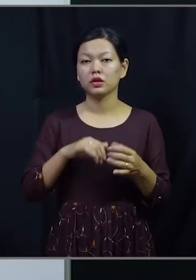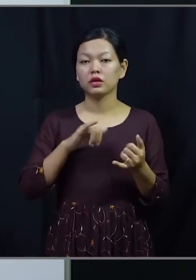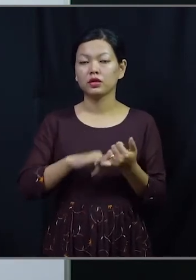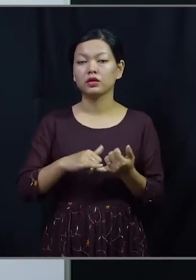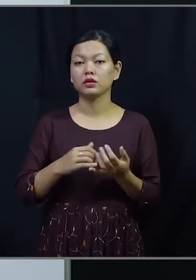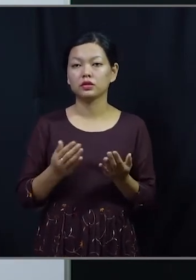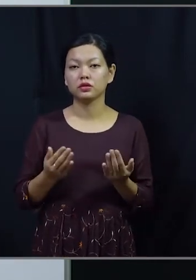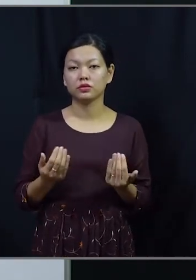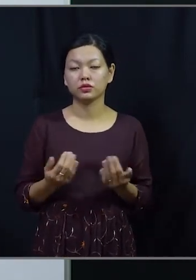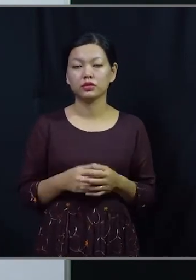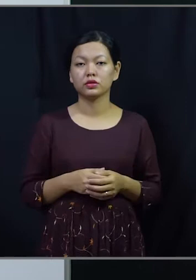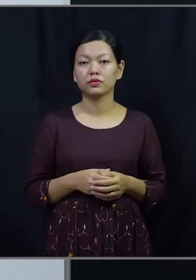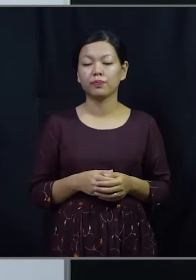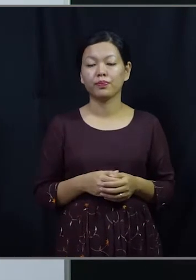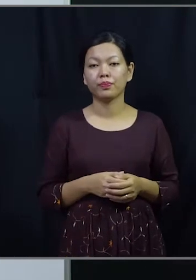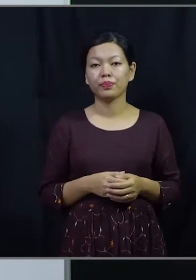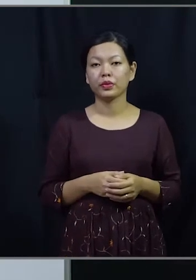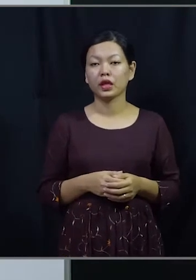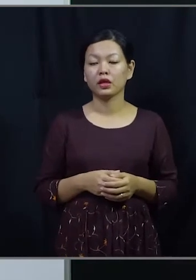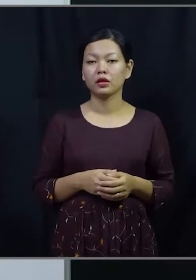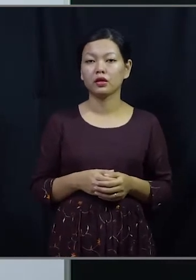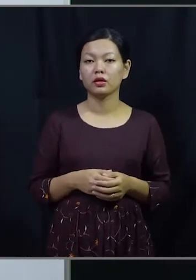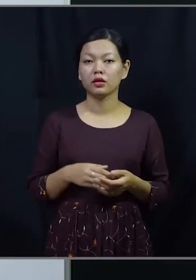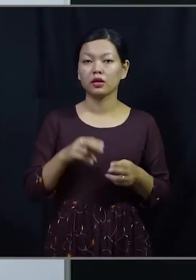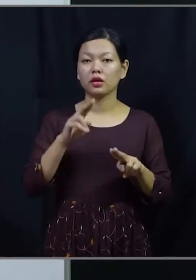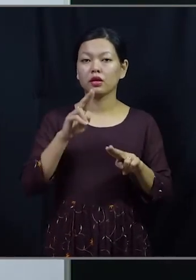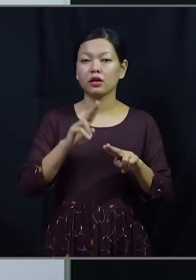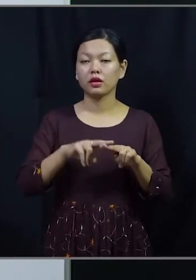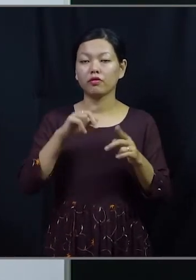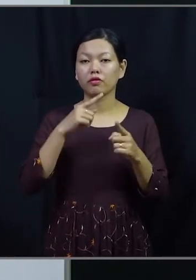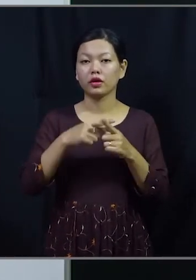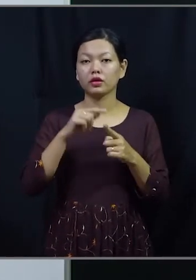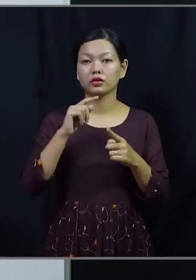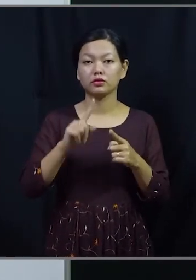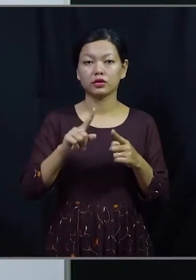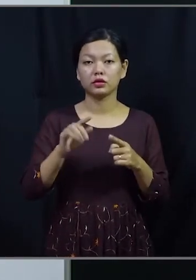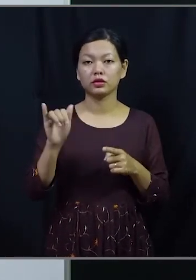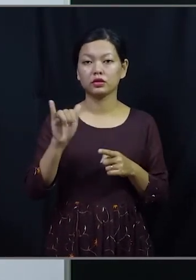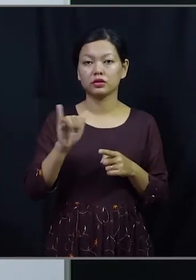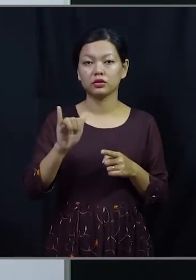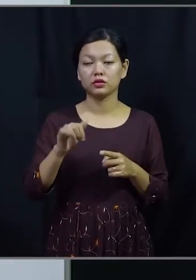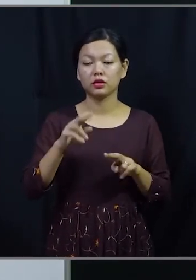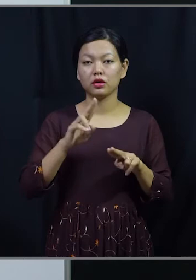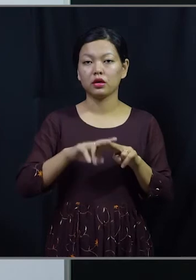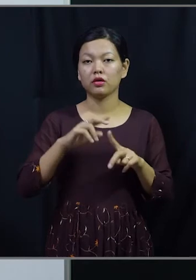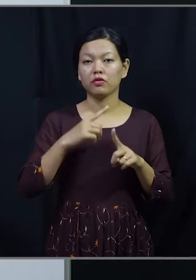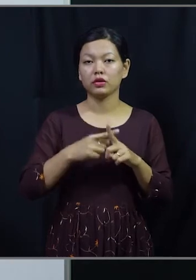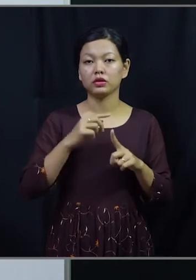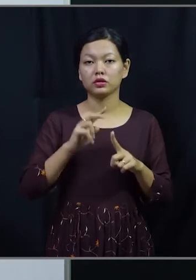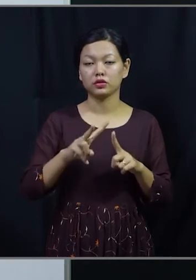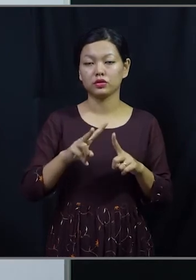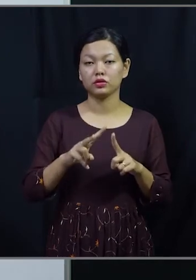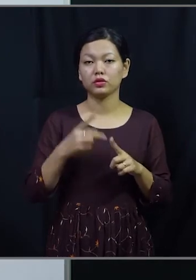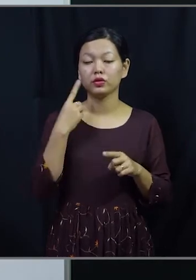we are going to follow the contrapositive rule. Hope you remember. Fx1 is equal to fx2. Suppose if